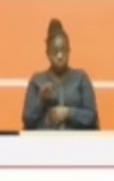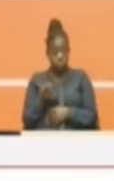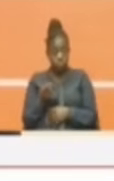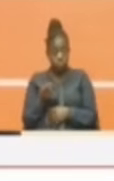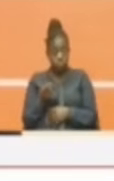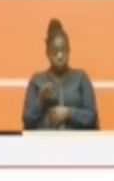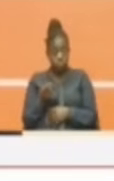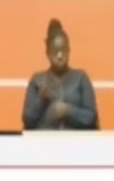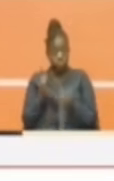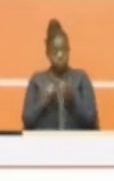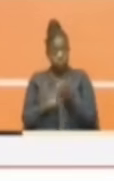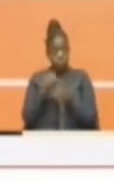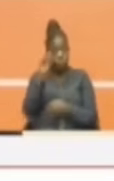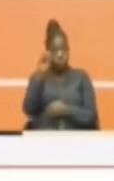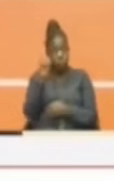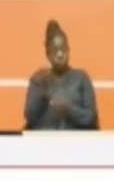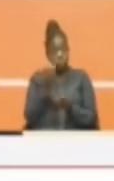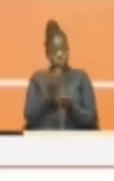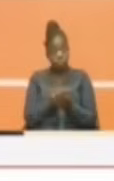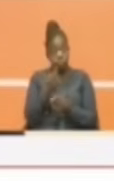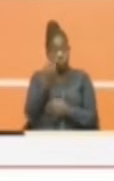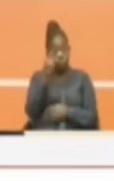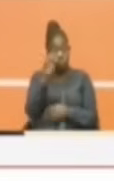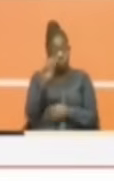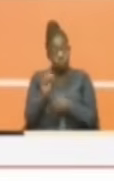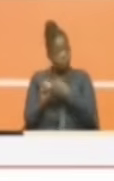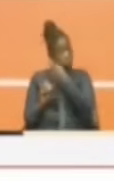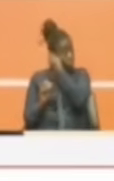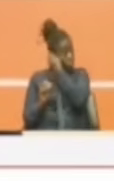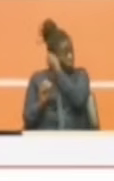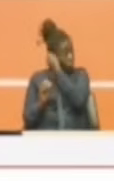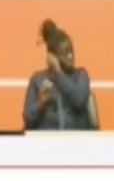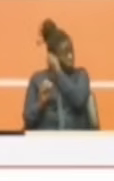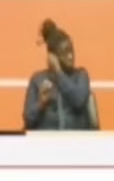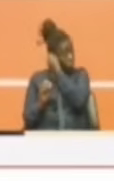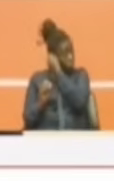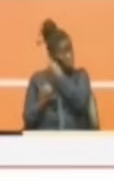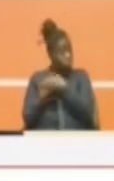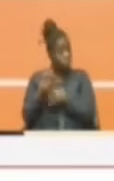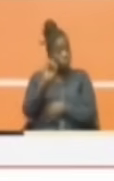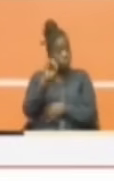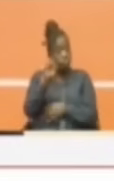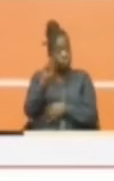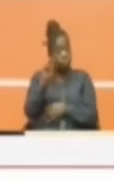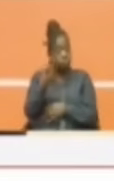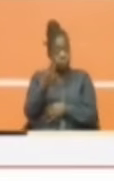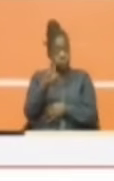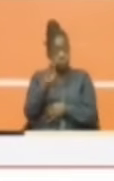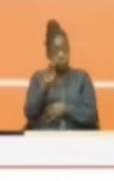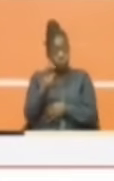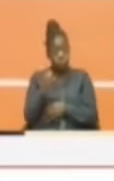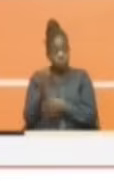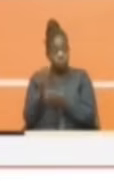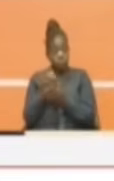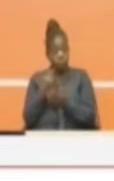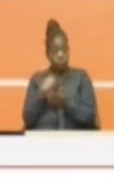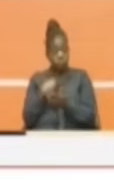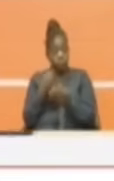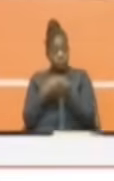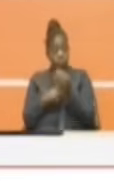batunika percentage fetu propose the 1% kebateka ku invoice value kubanga anze tunda